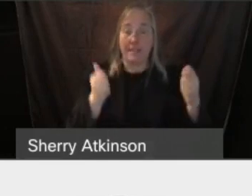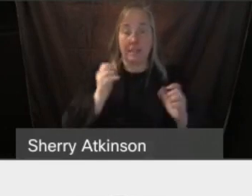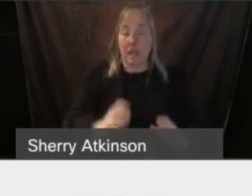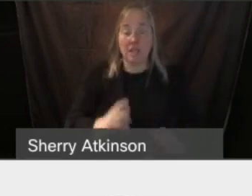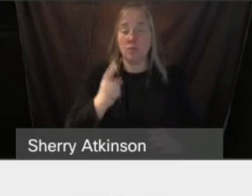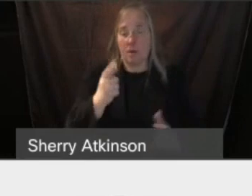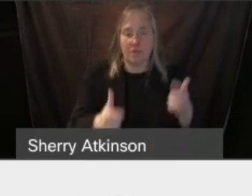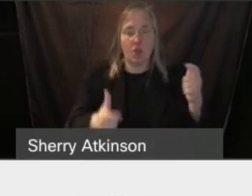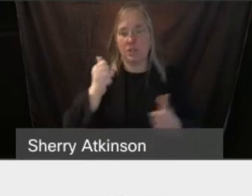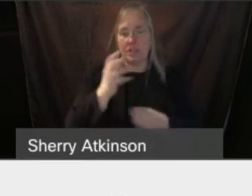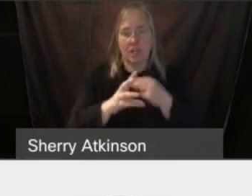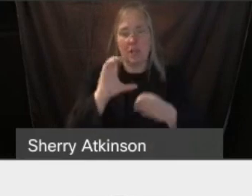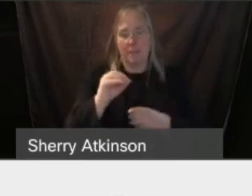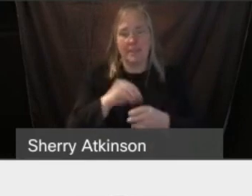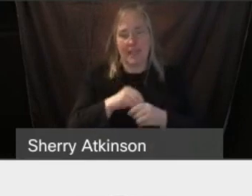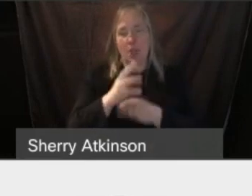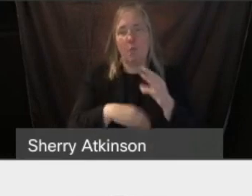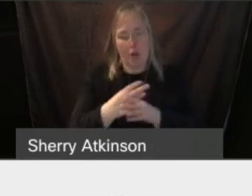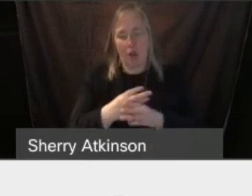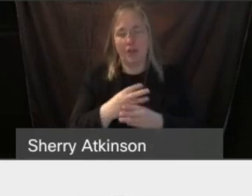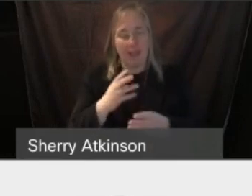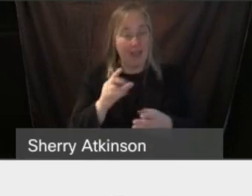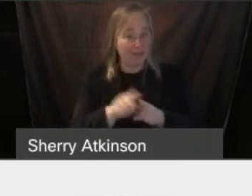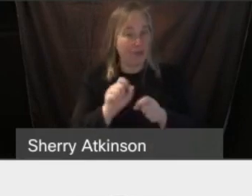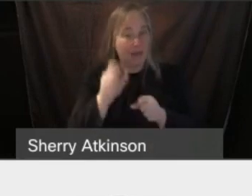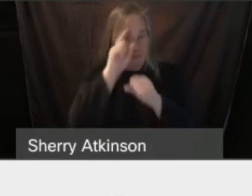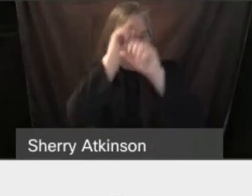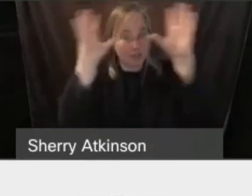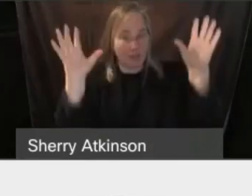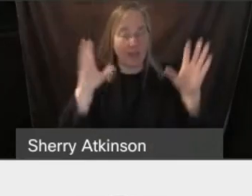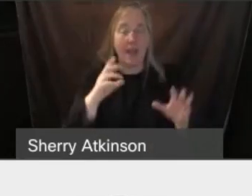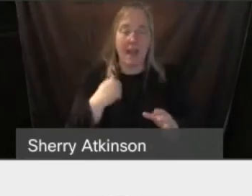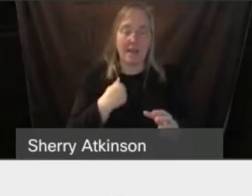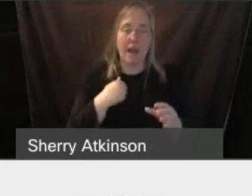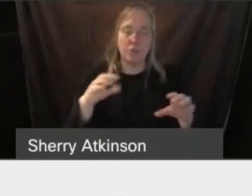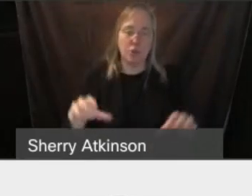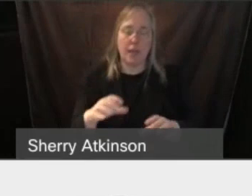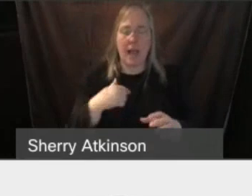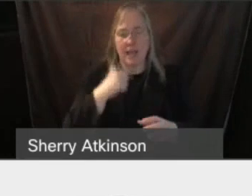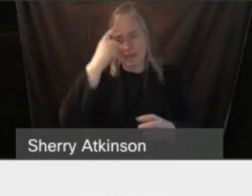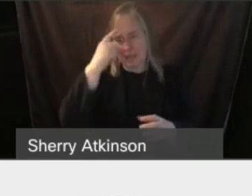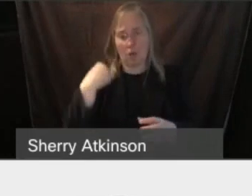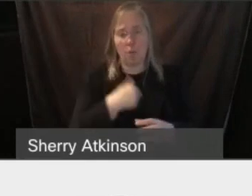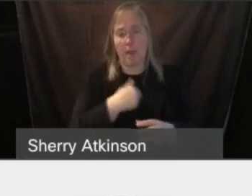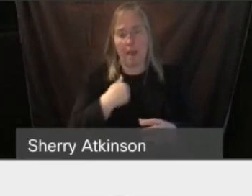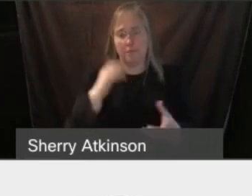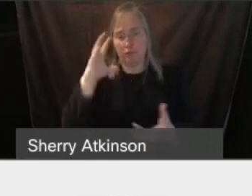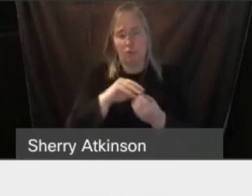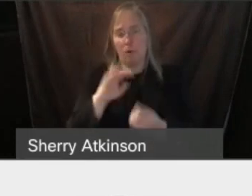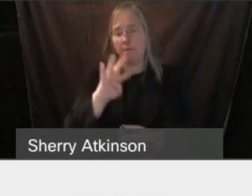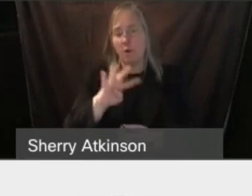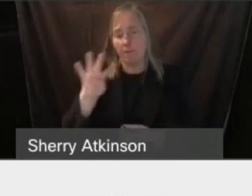largest companies in the world, as you can imagine. And I'm doing, I think we have 44 facilities on the books with